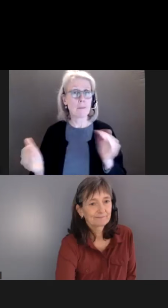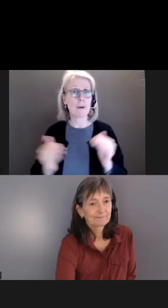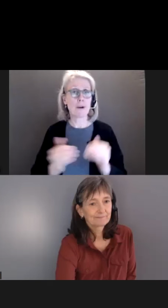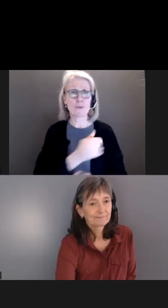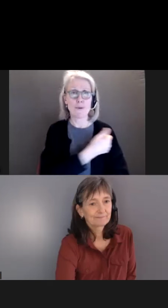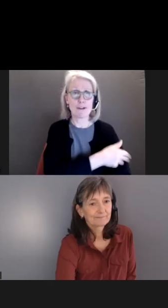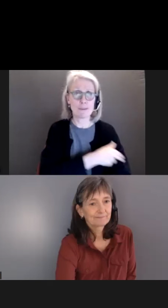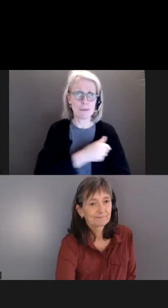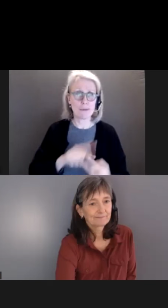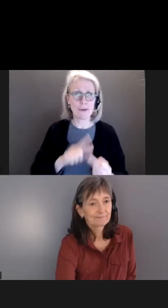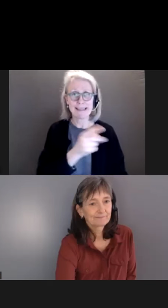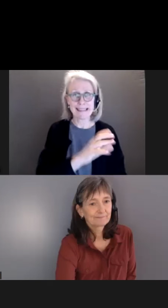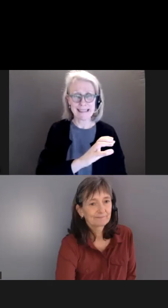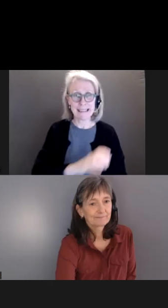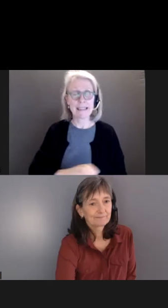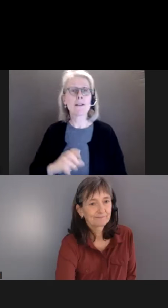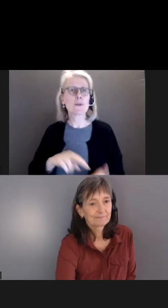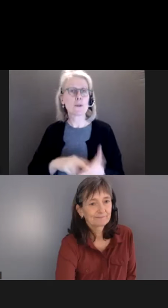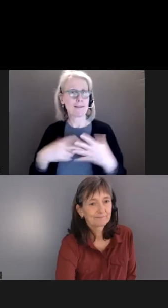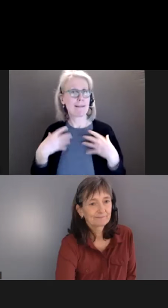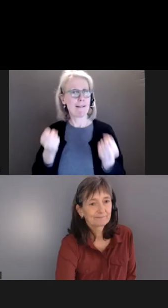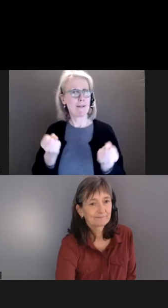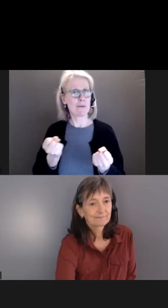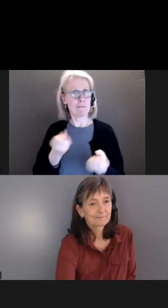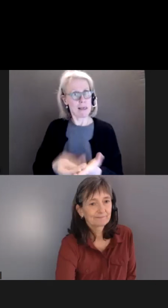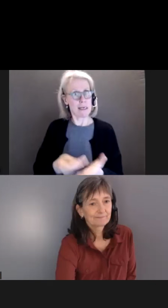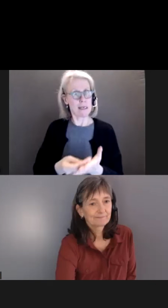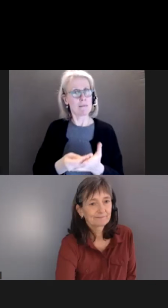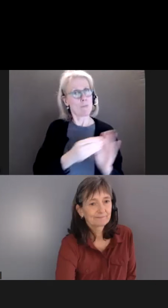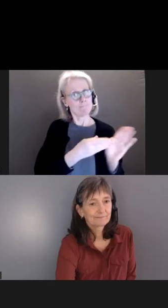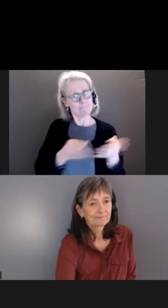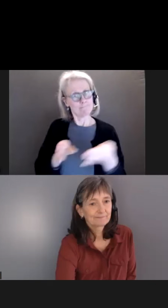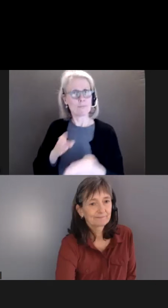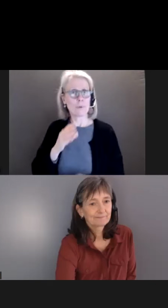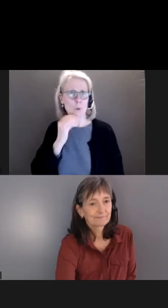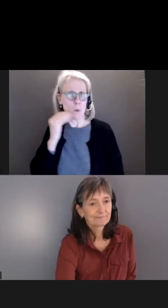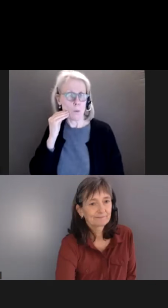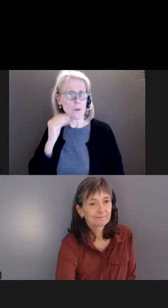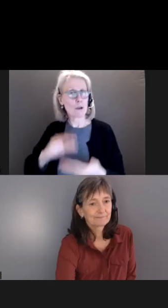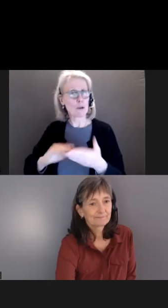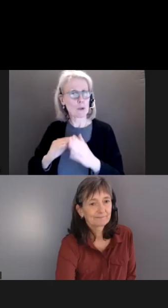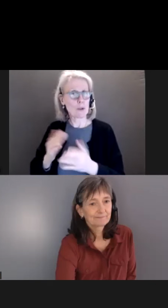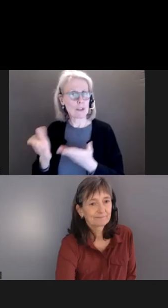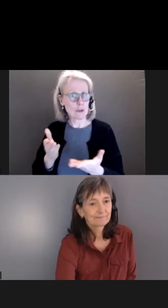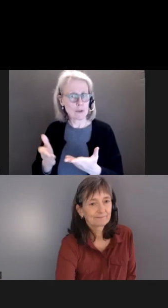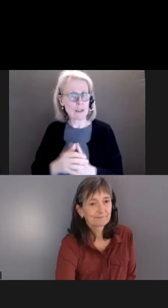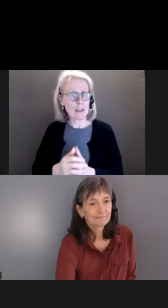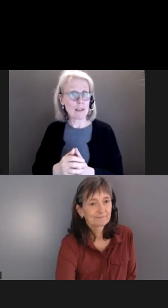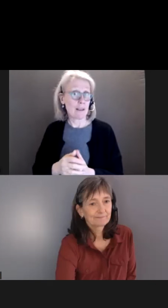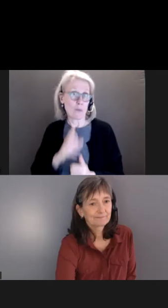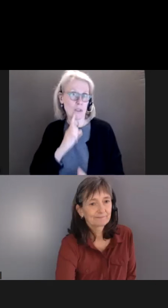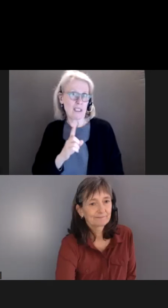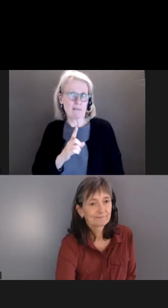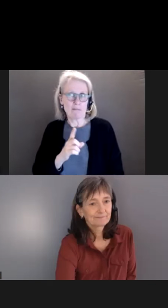settings, reorienting healthcare delivery towards more home and community-based care could reduce the costs that stem from the unnecessary